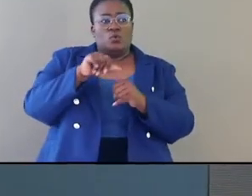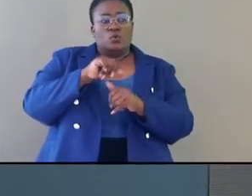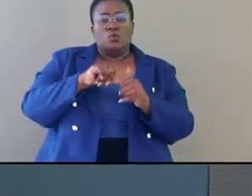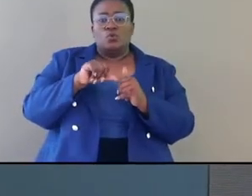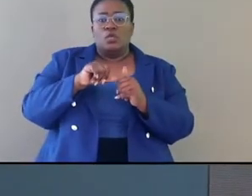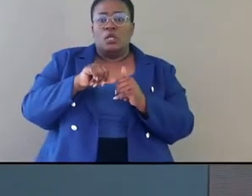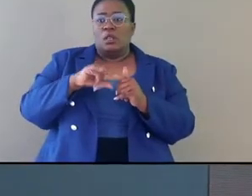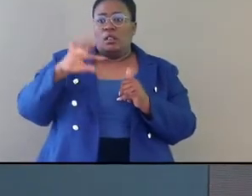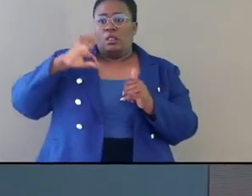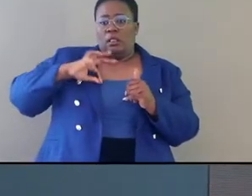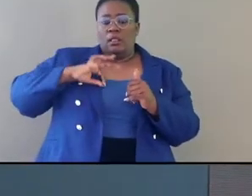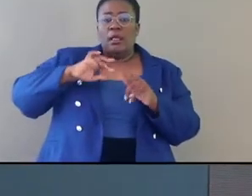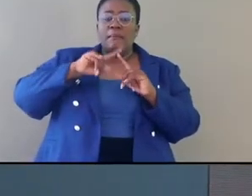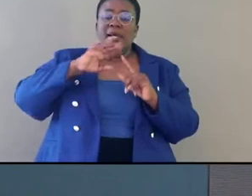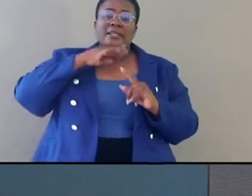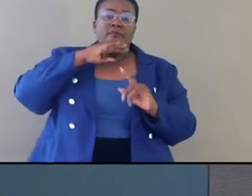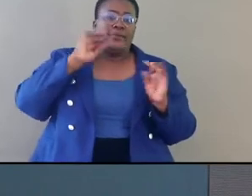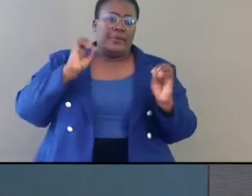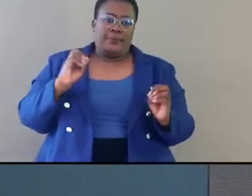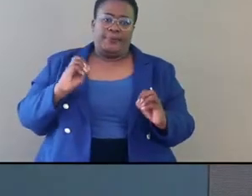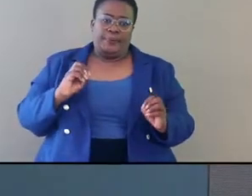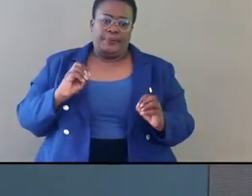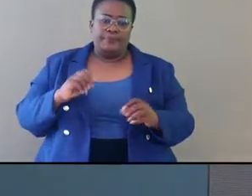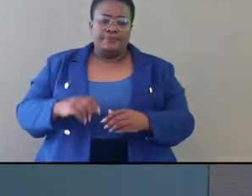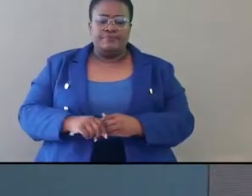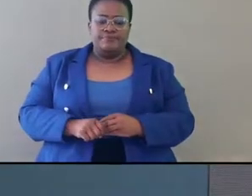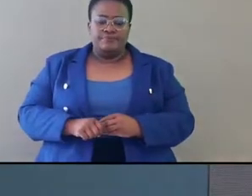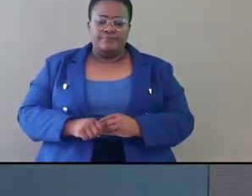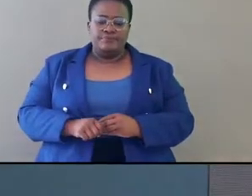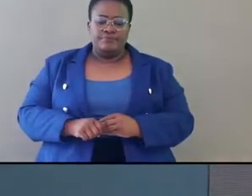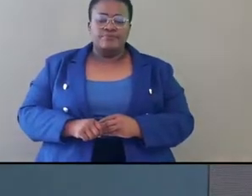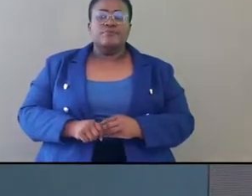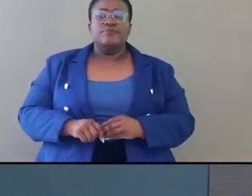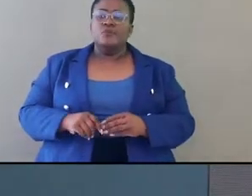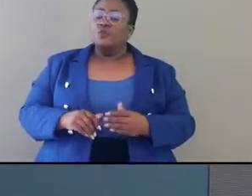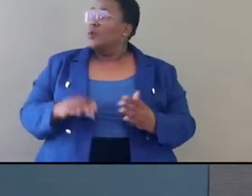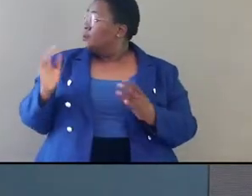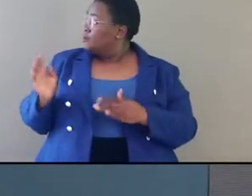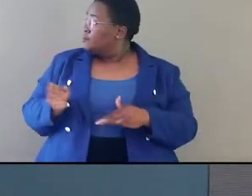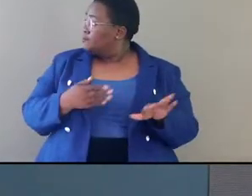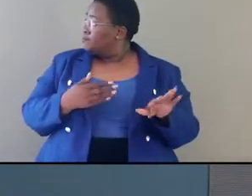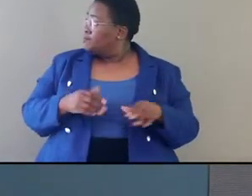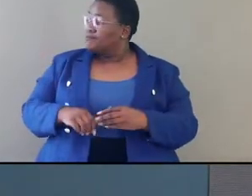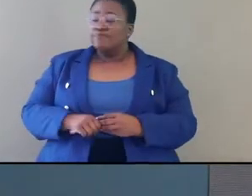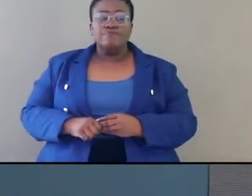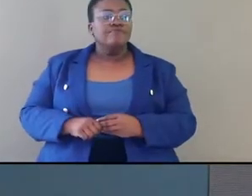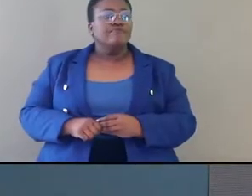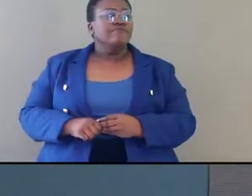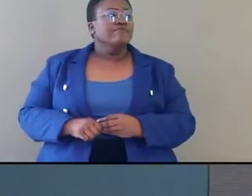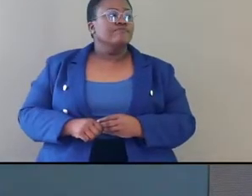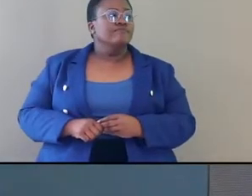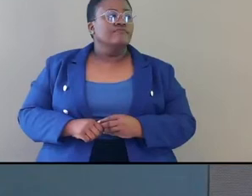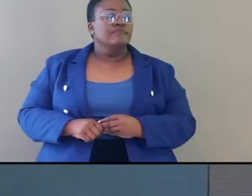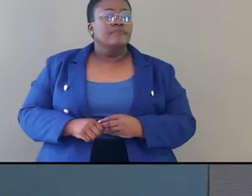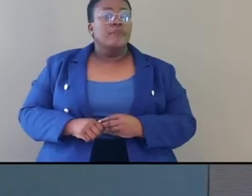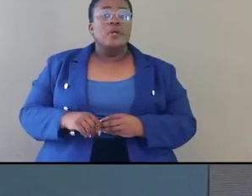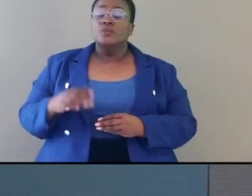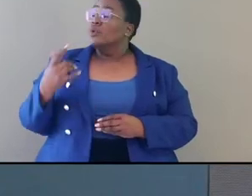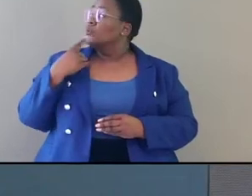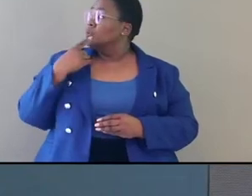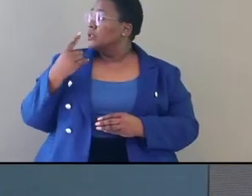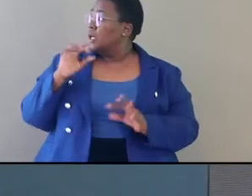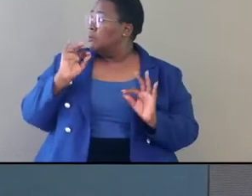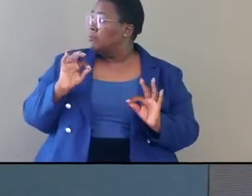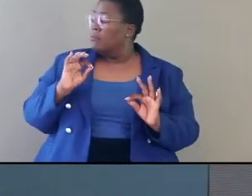inadequate in itself to meet our developmental needs so moving to the budget and I'll move very quickly through this but to really say